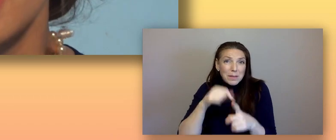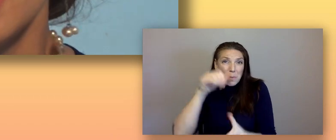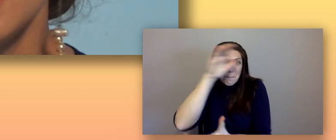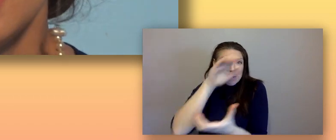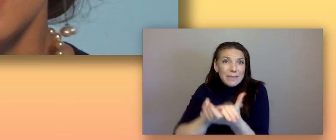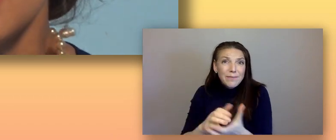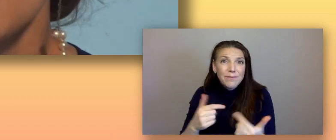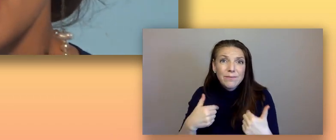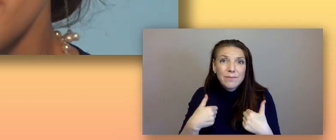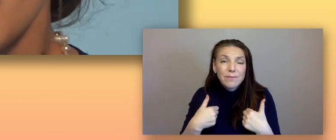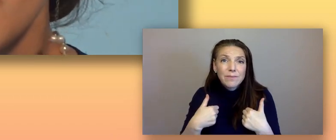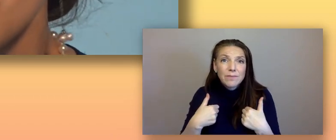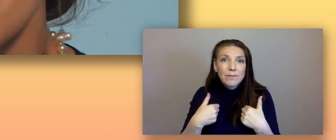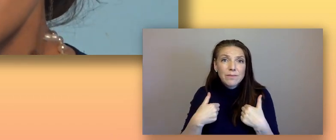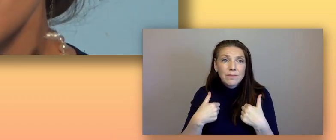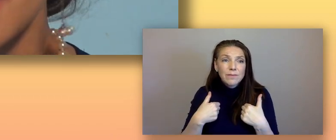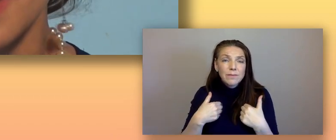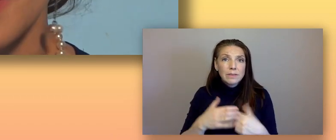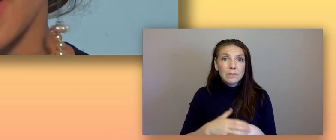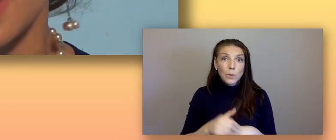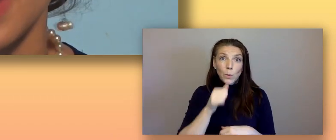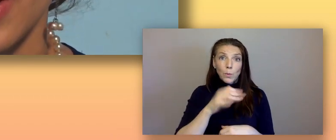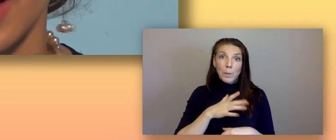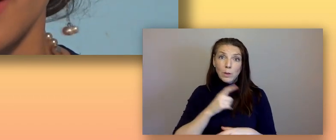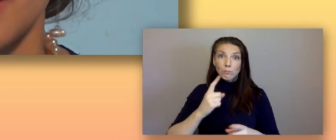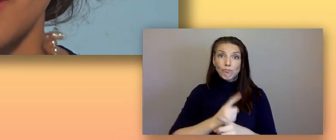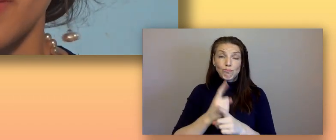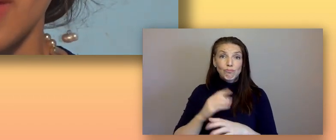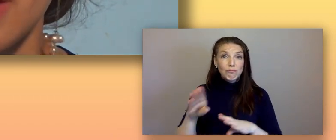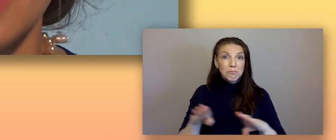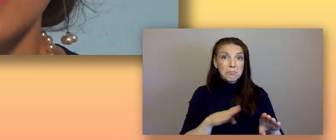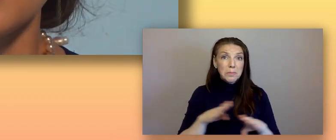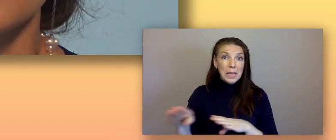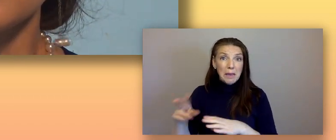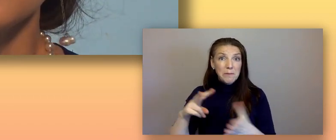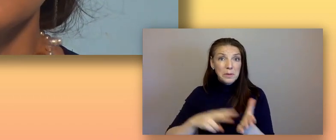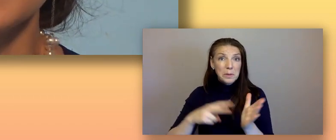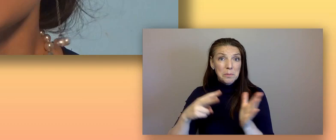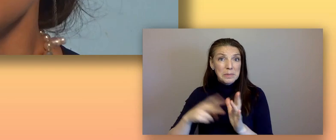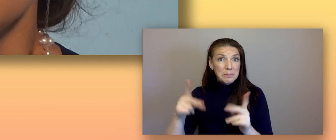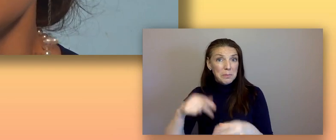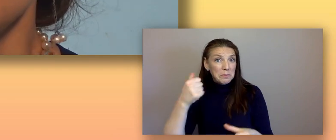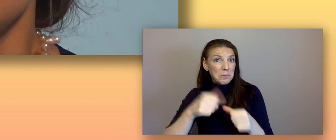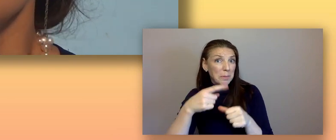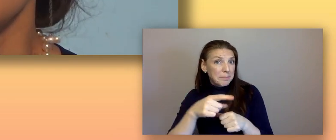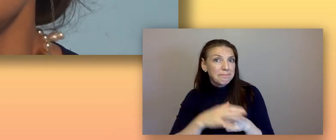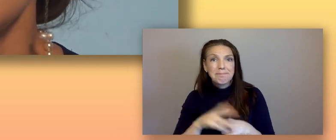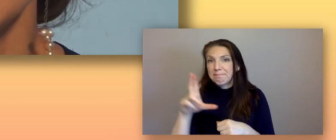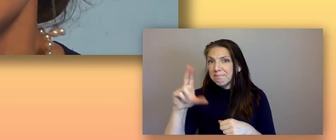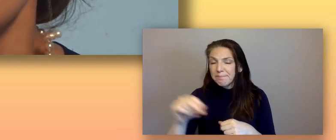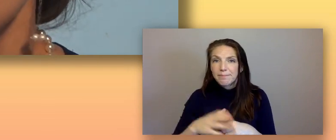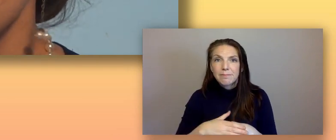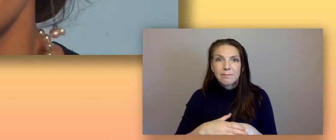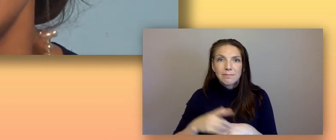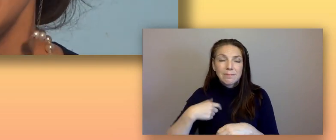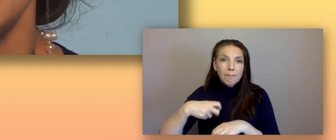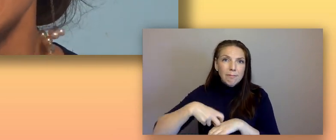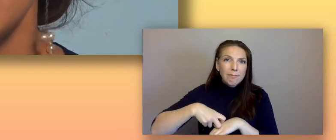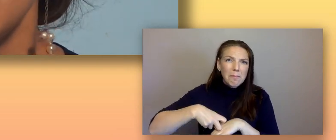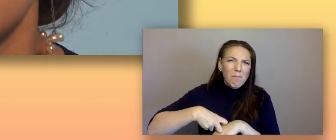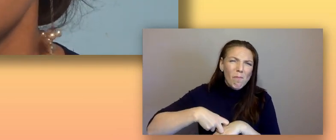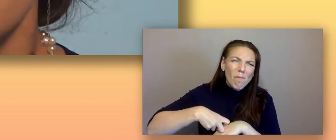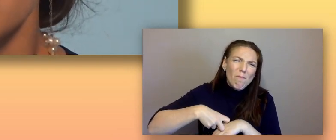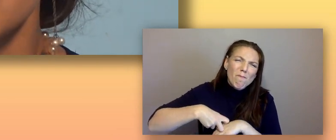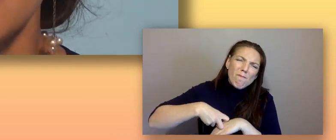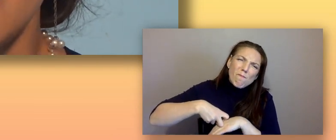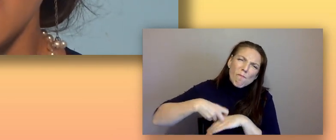non-believer. Well-behaved women seldom make history. The grooves in the wooden floor are digging into our knees,